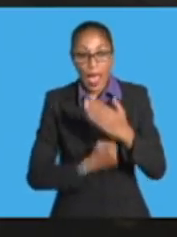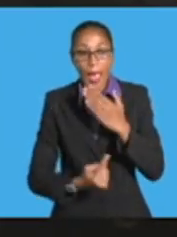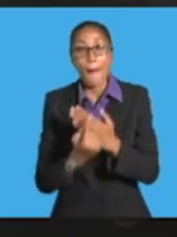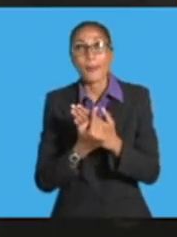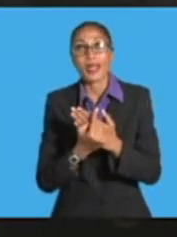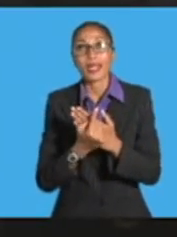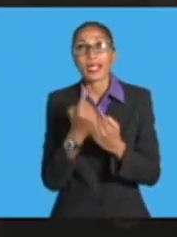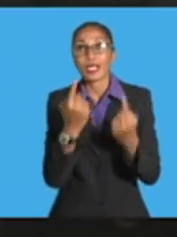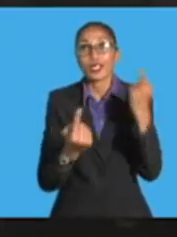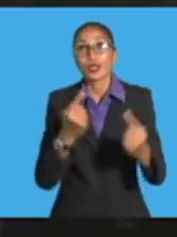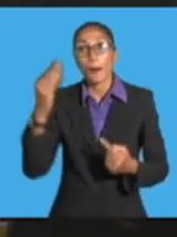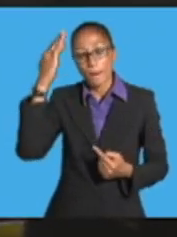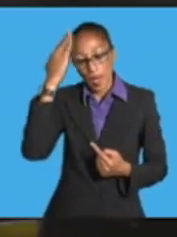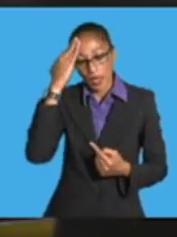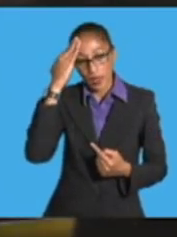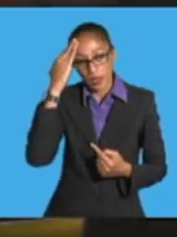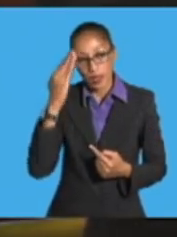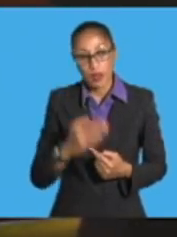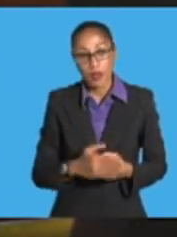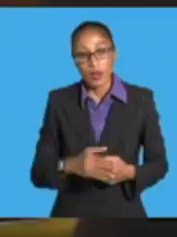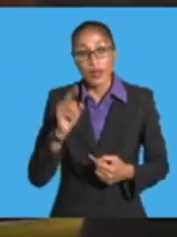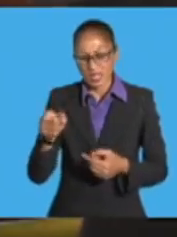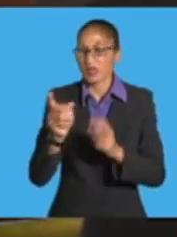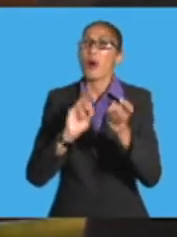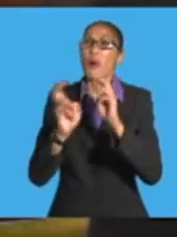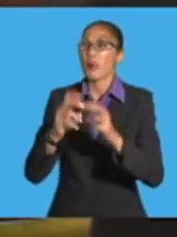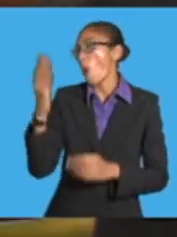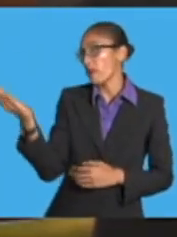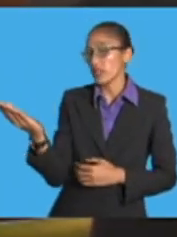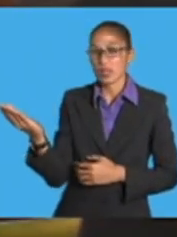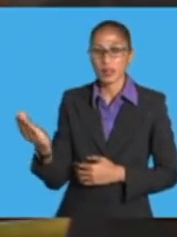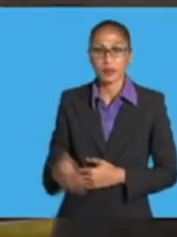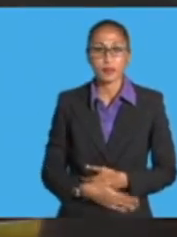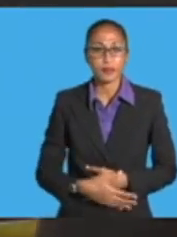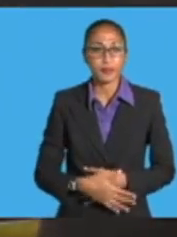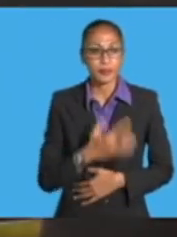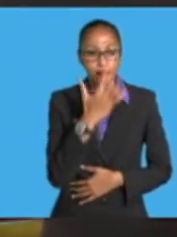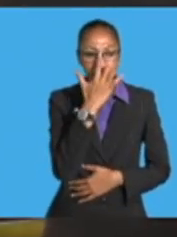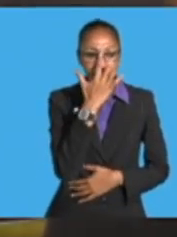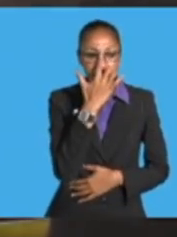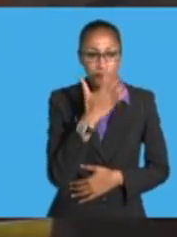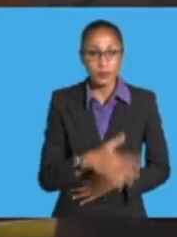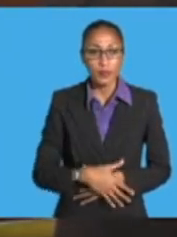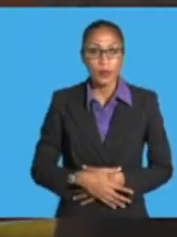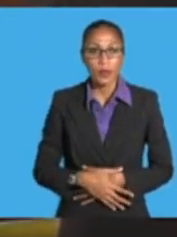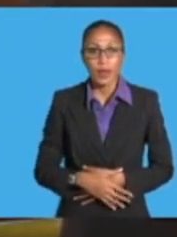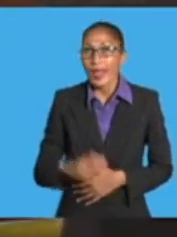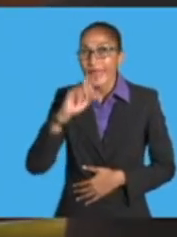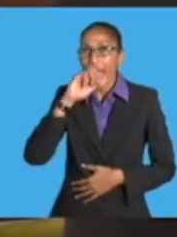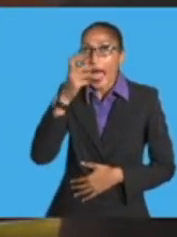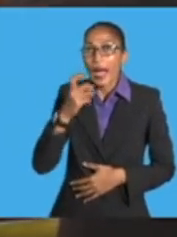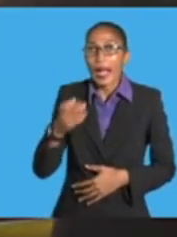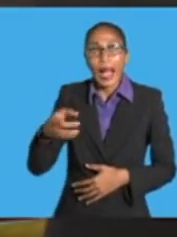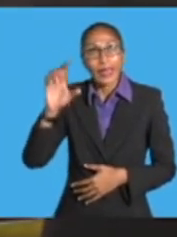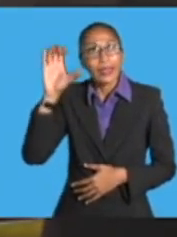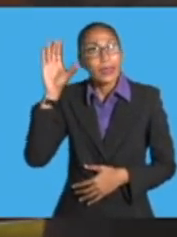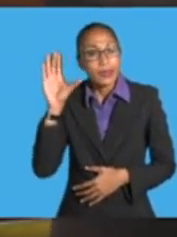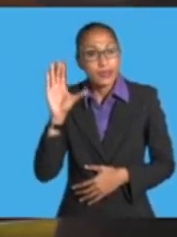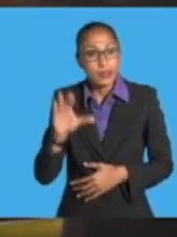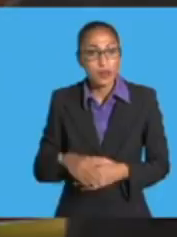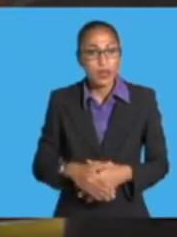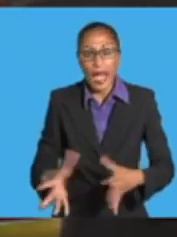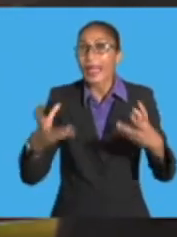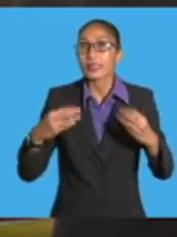mind. Madam Speaker, that is a problem of the opposition. The honorable members of the opposition can't digest that they actually lost the election. We